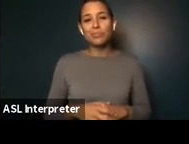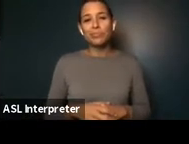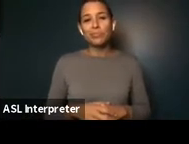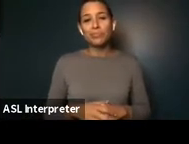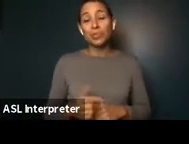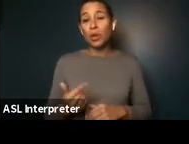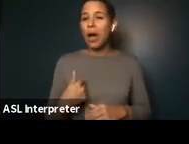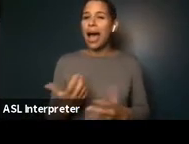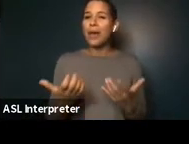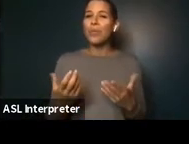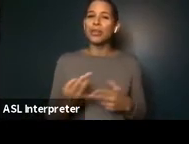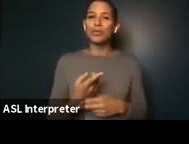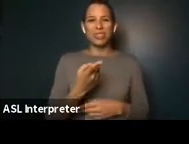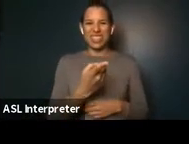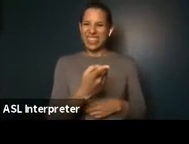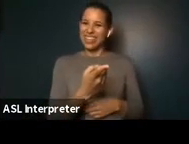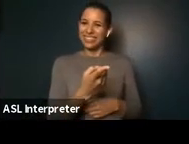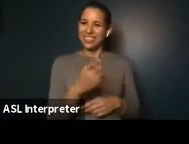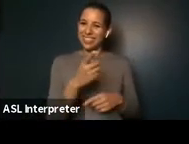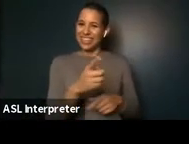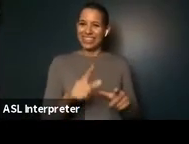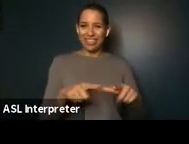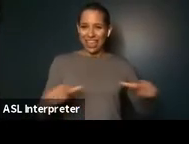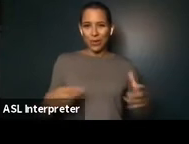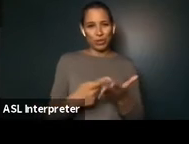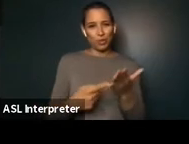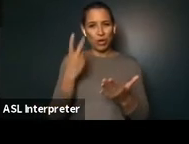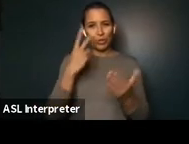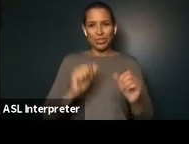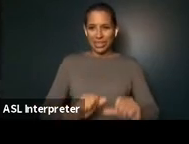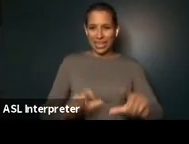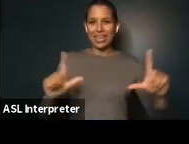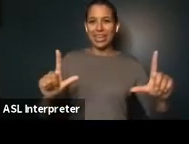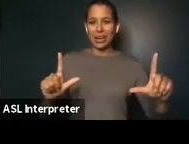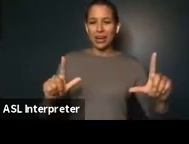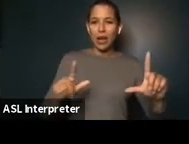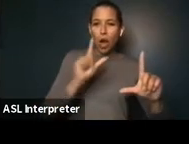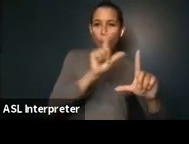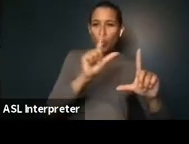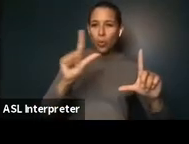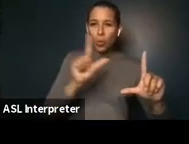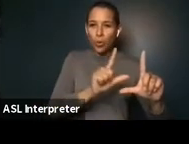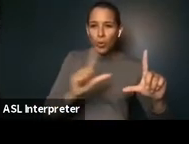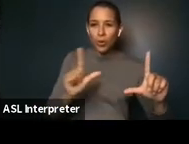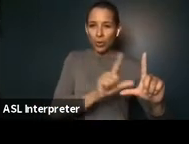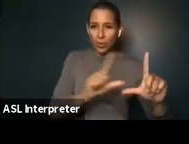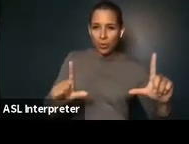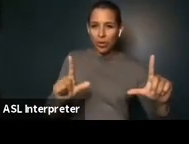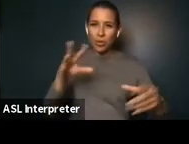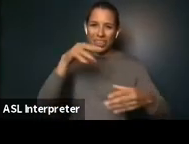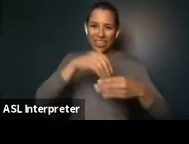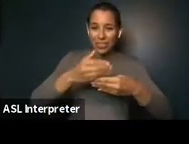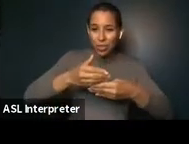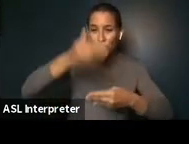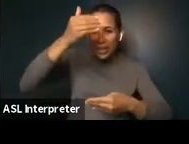this language that you see here, um, in, in the work and the windows, um, and thinking